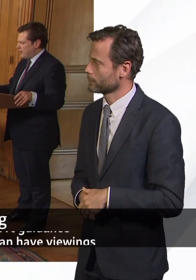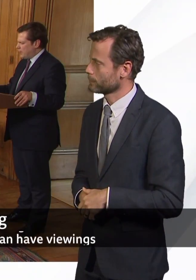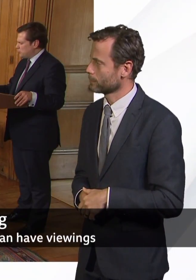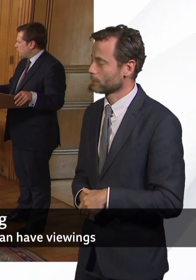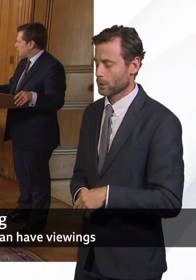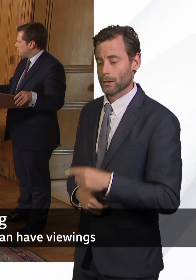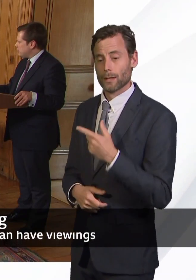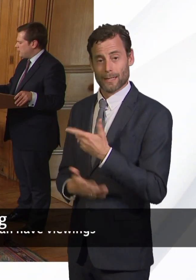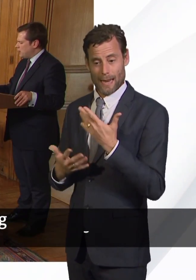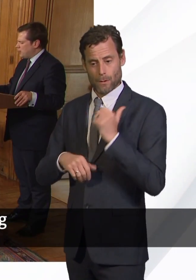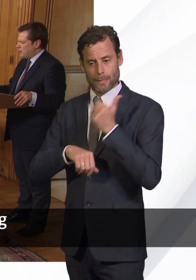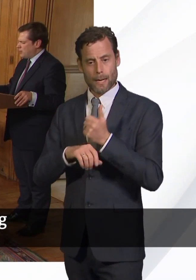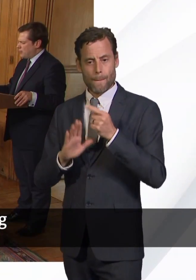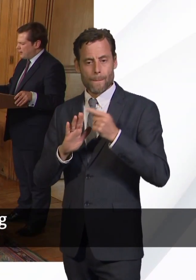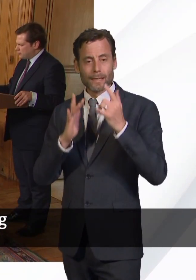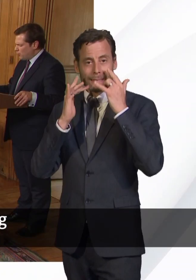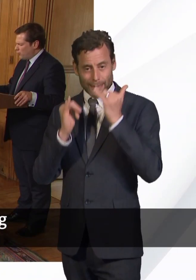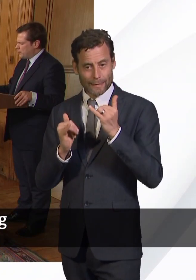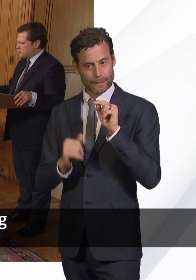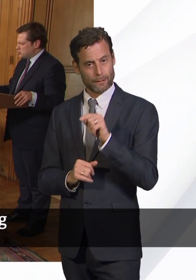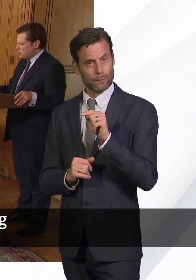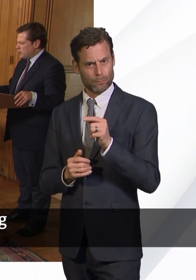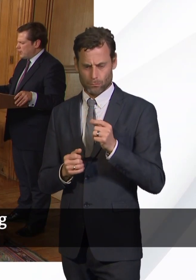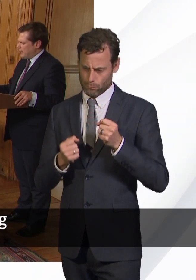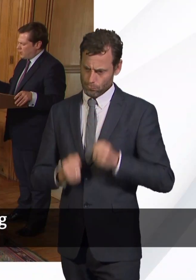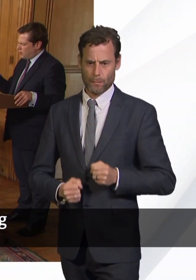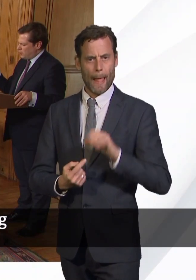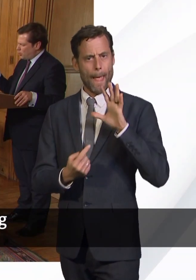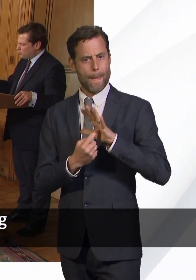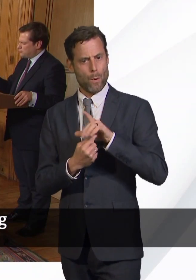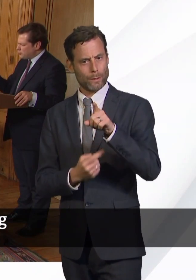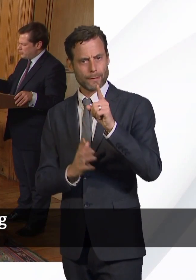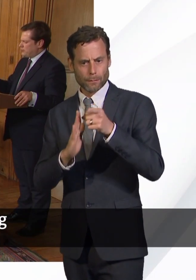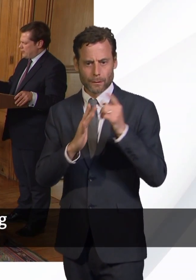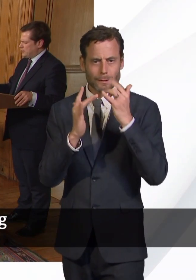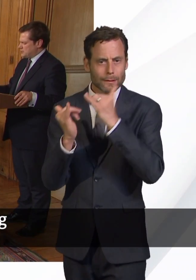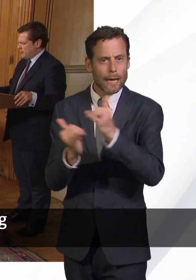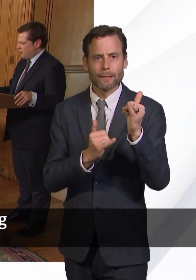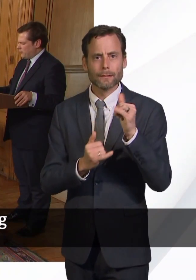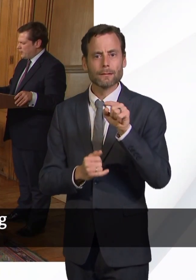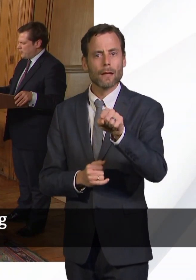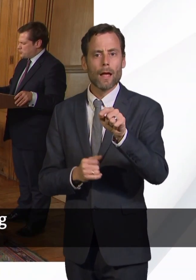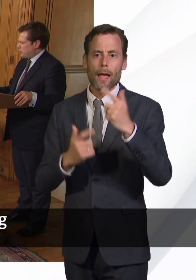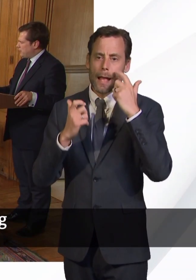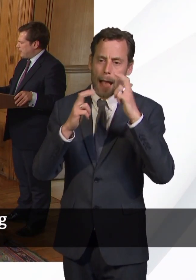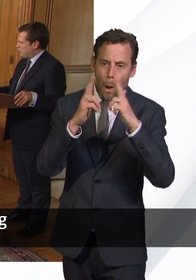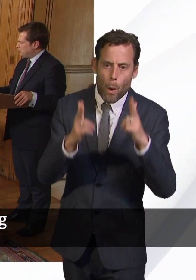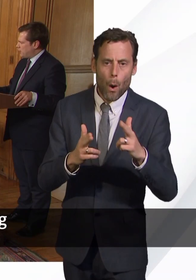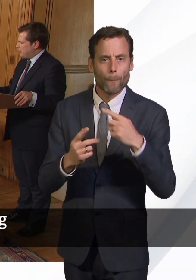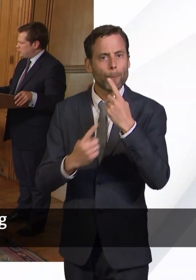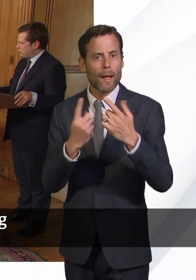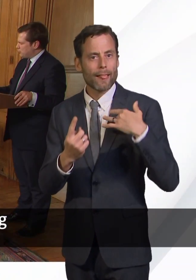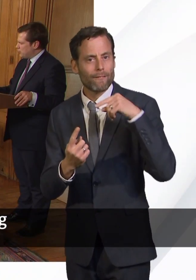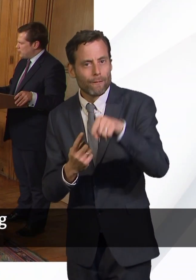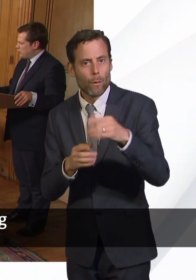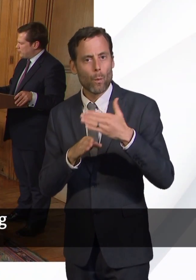the care home workers. There is more that we can do, and our whole focus now needs to be on ensuring that care homes are